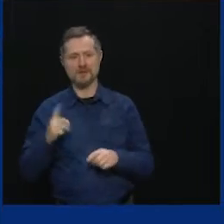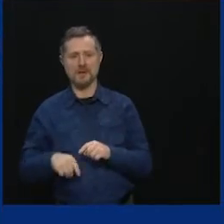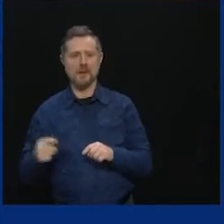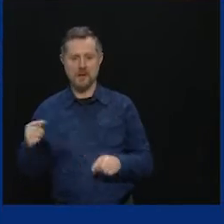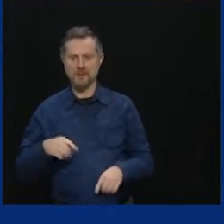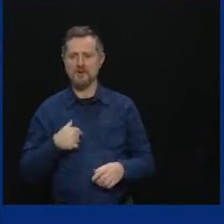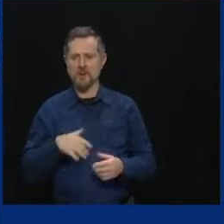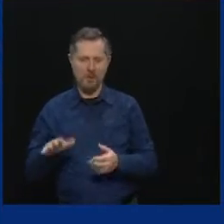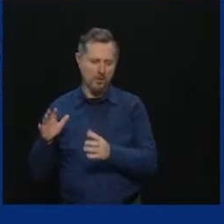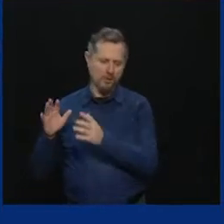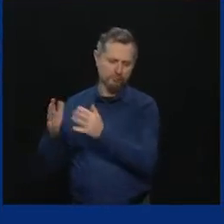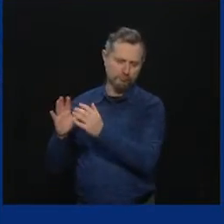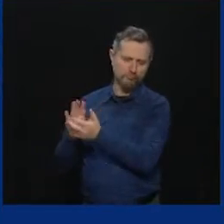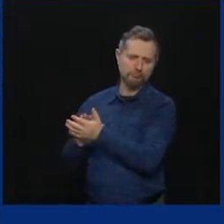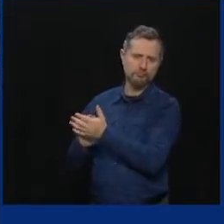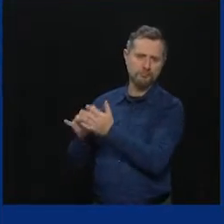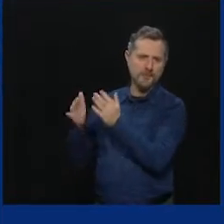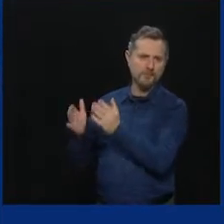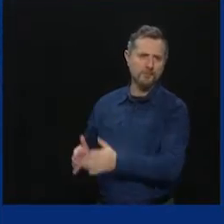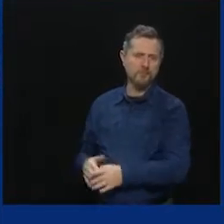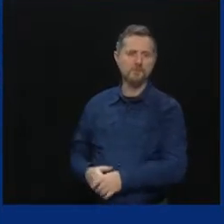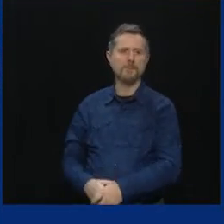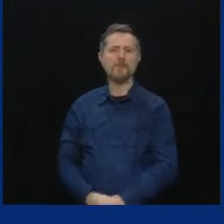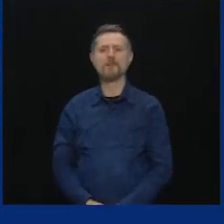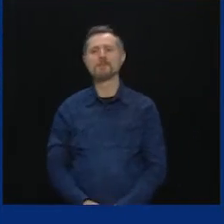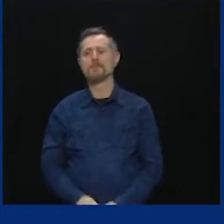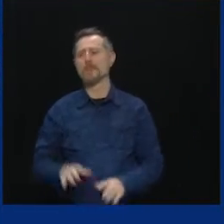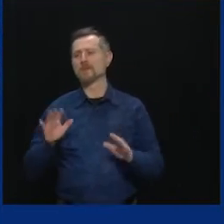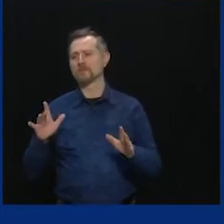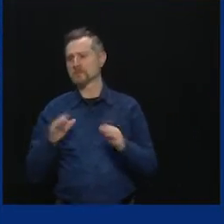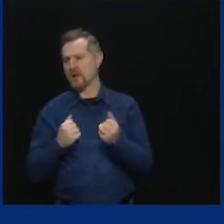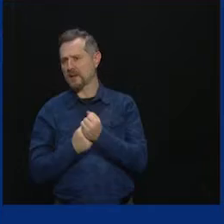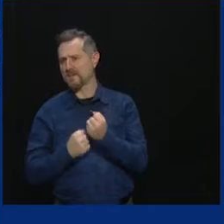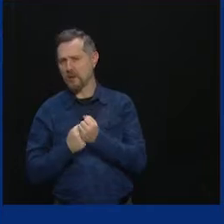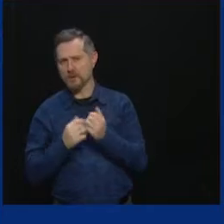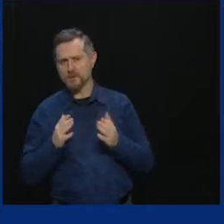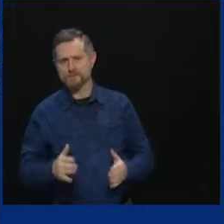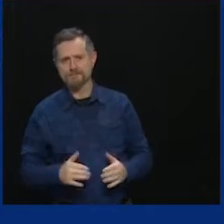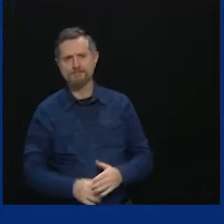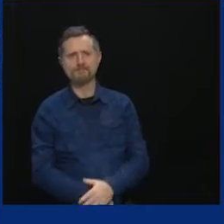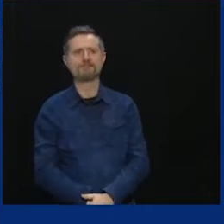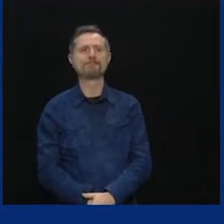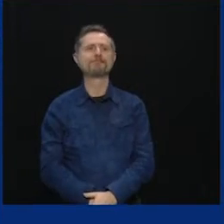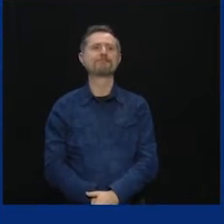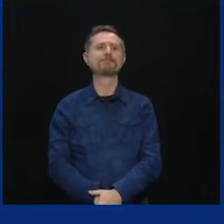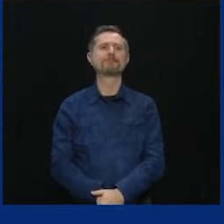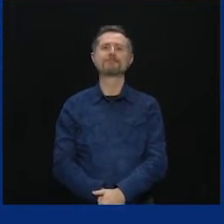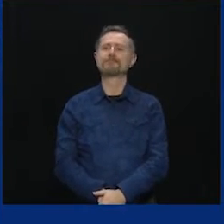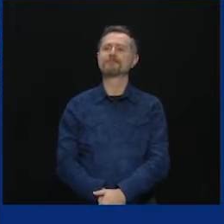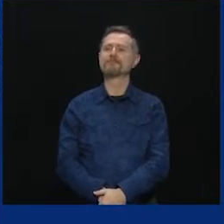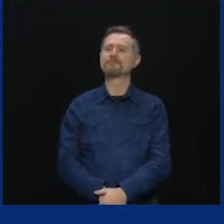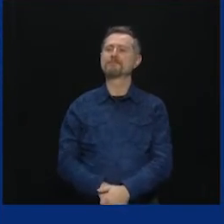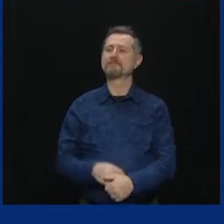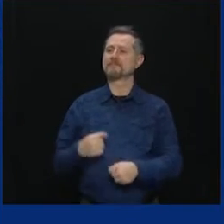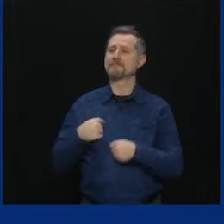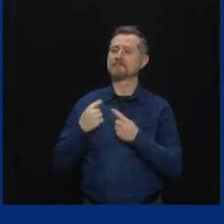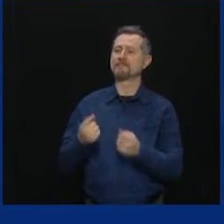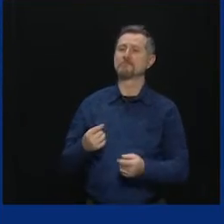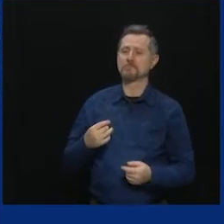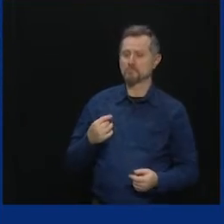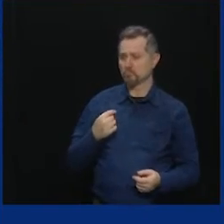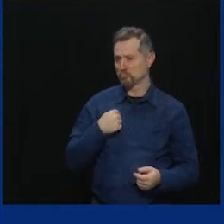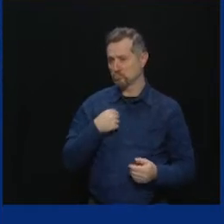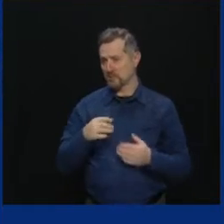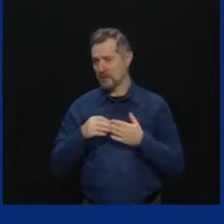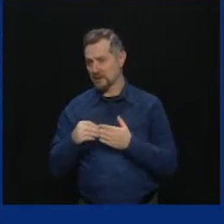been, an incredible advocate. But since we've been in the majority in